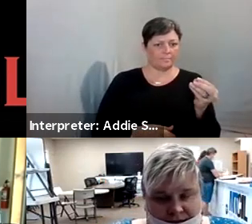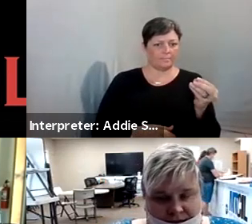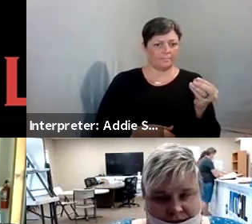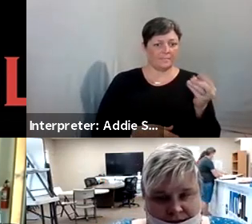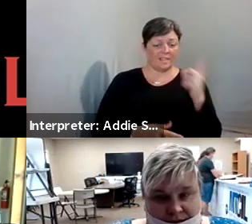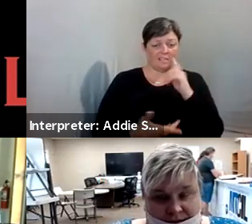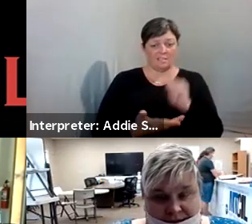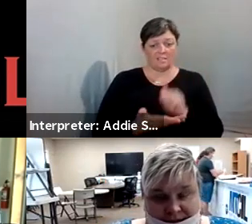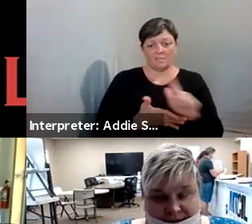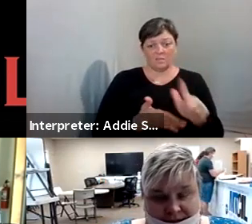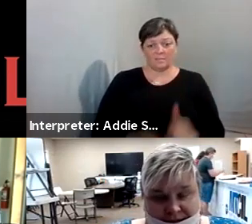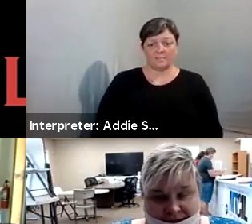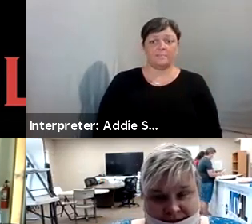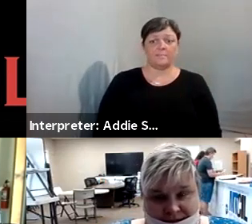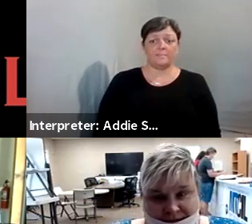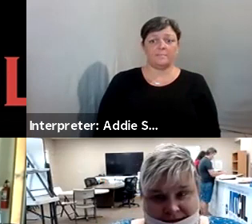that's about all.